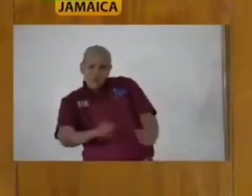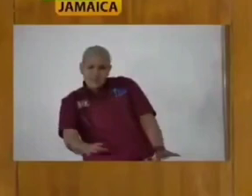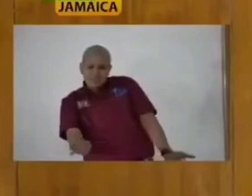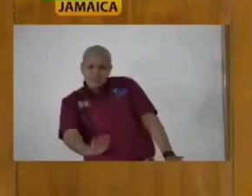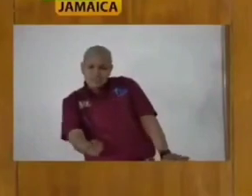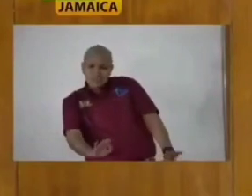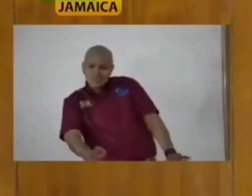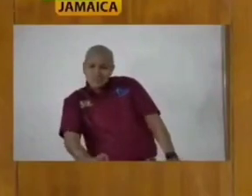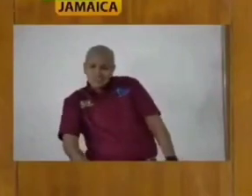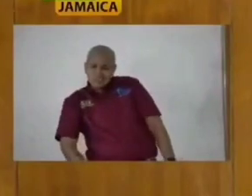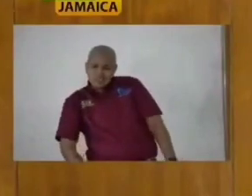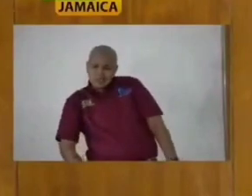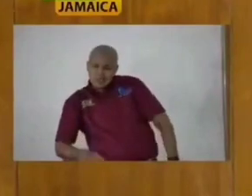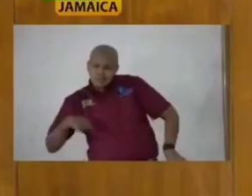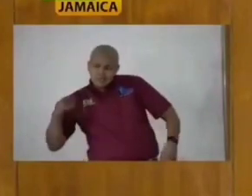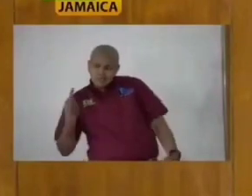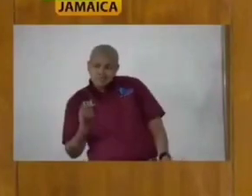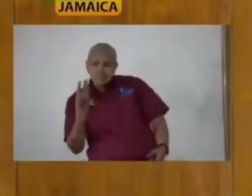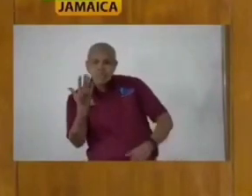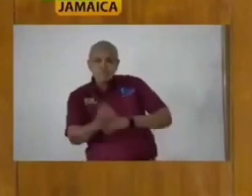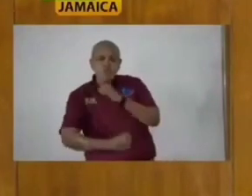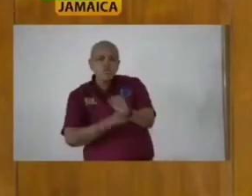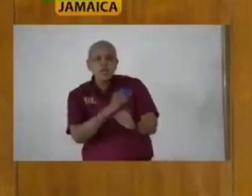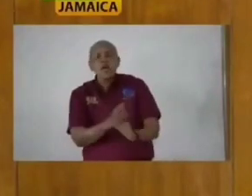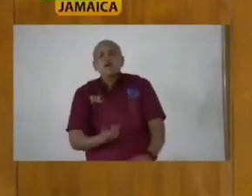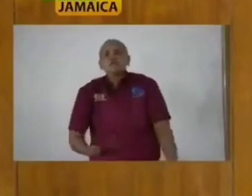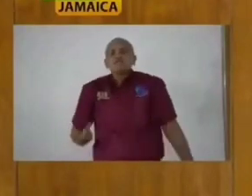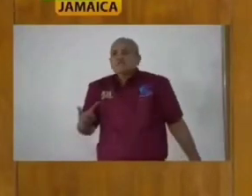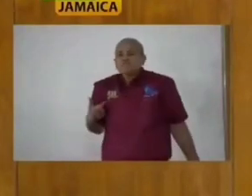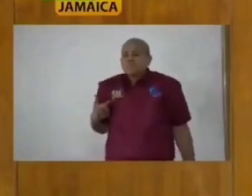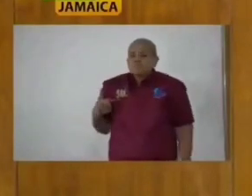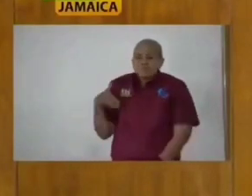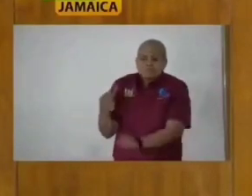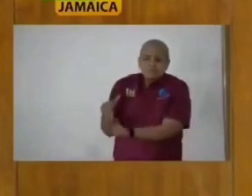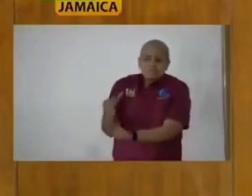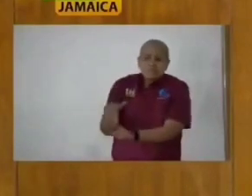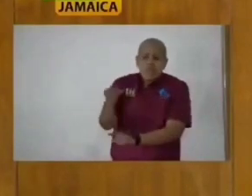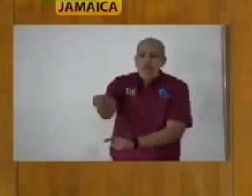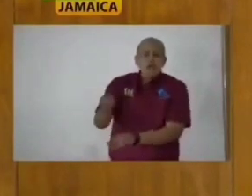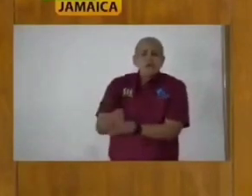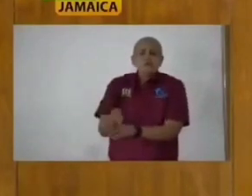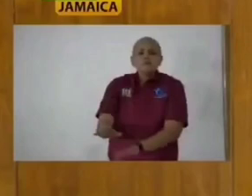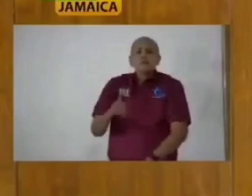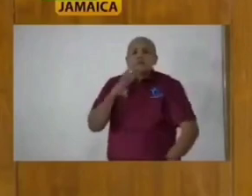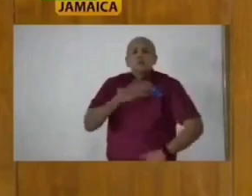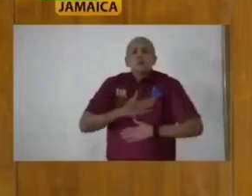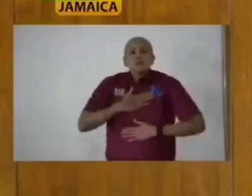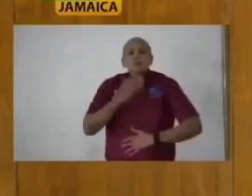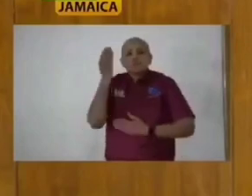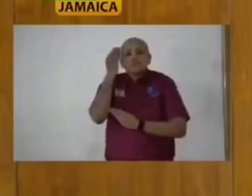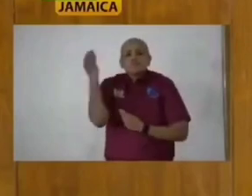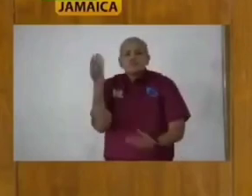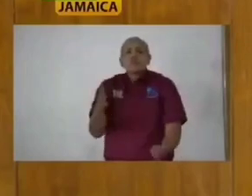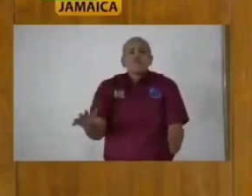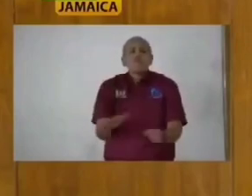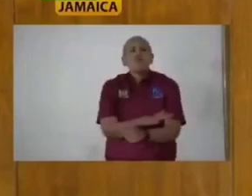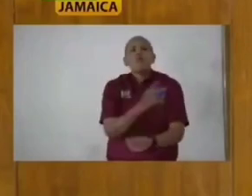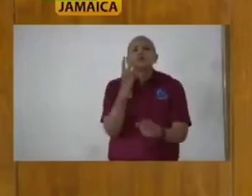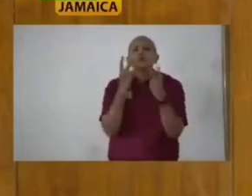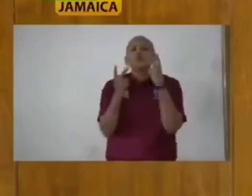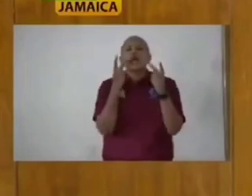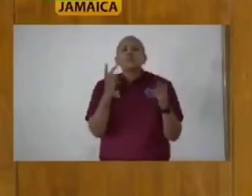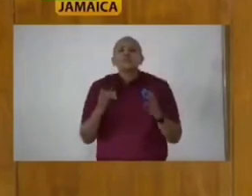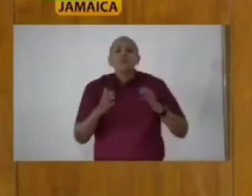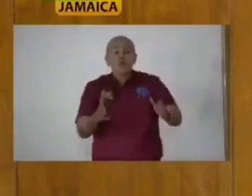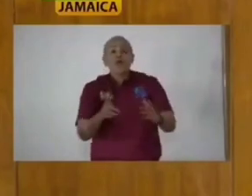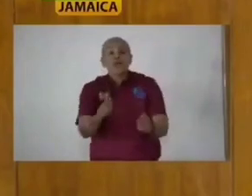treated in the last several years, I've asked the Minister to disclose in a full and transparent way